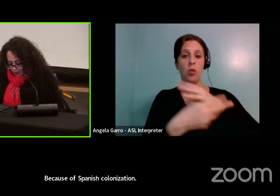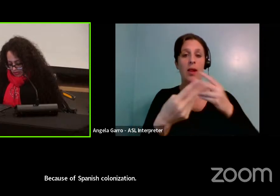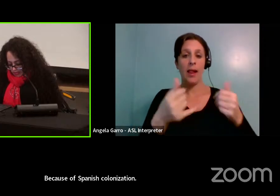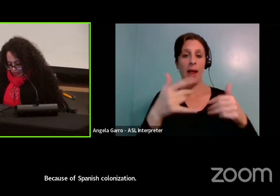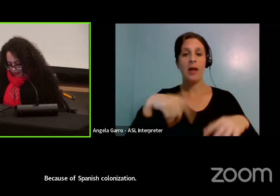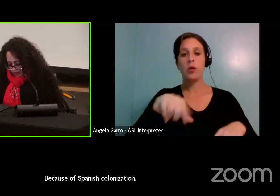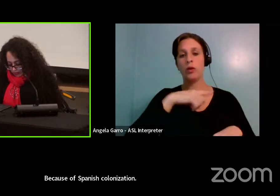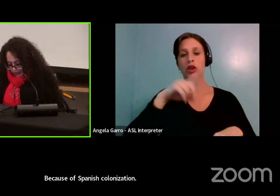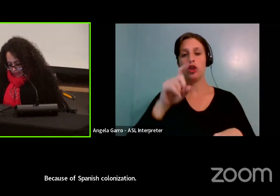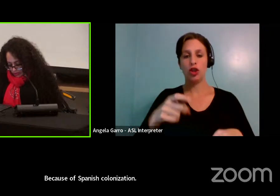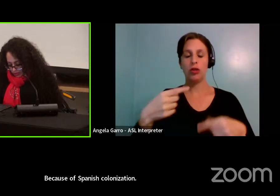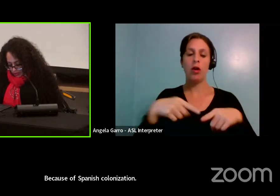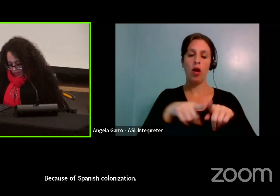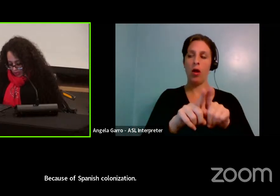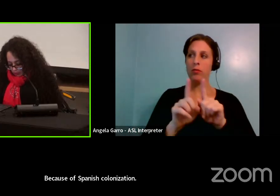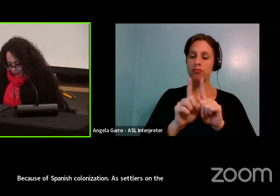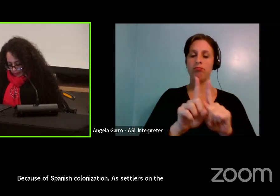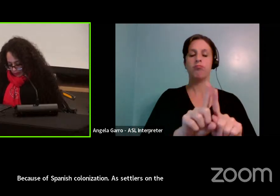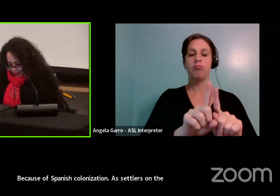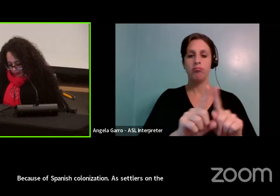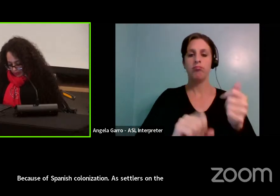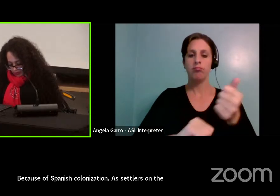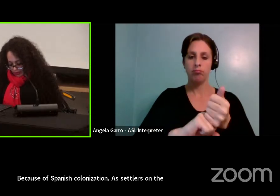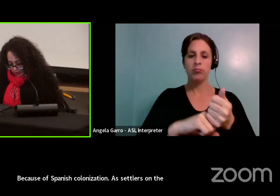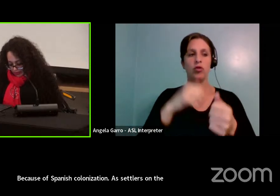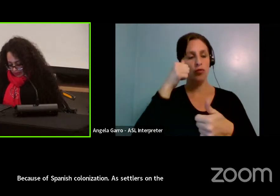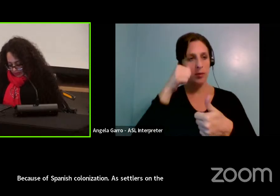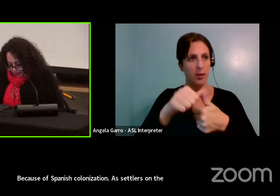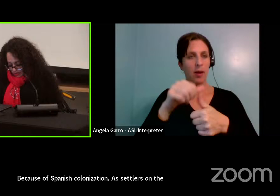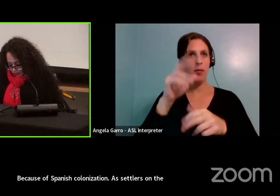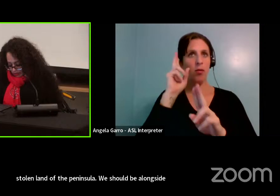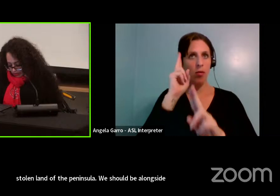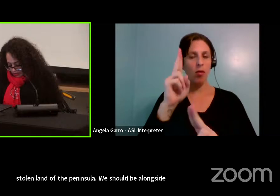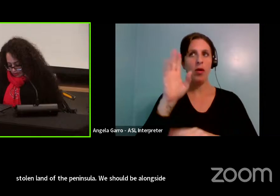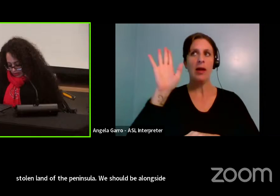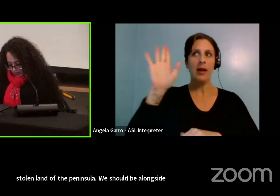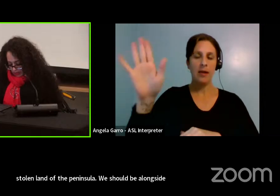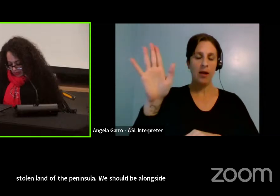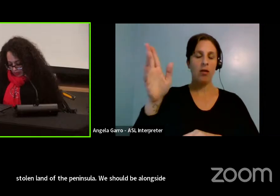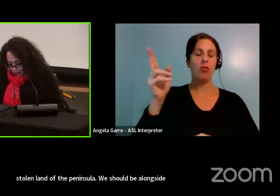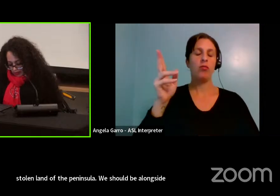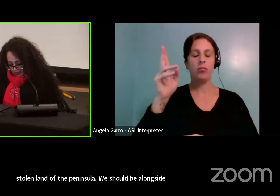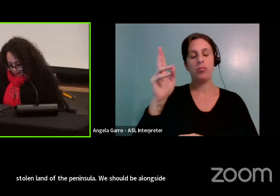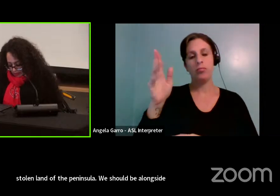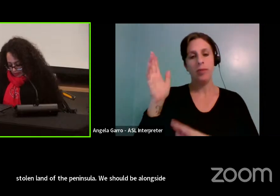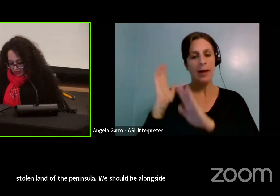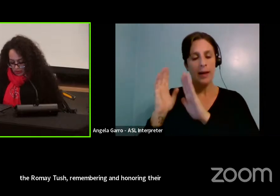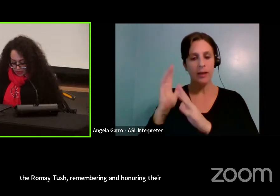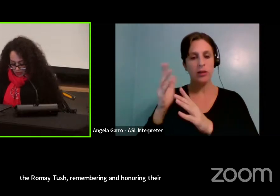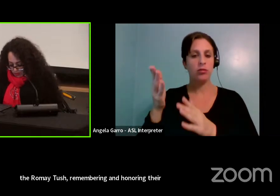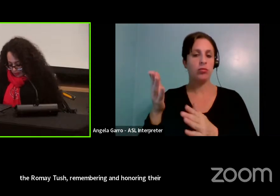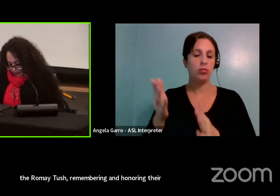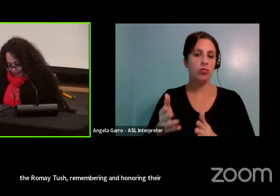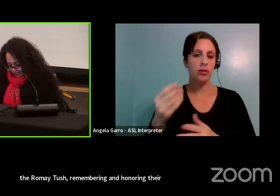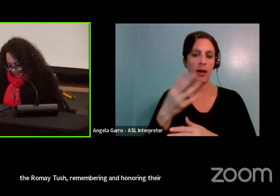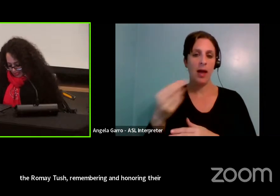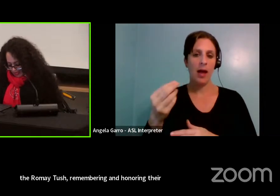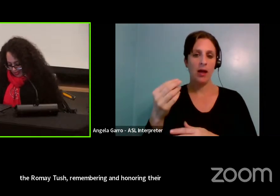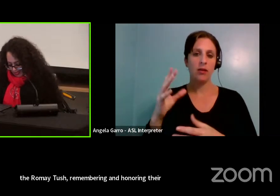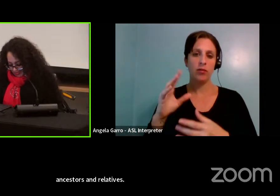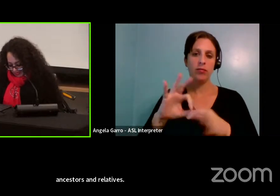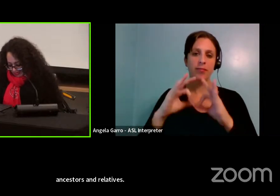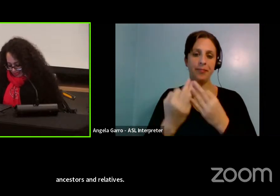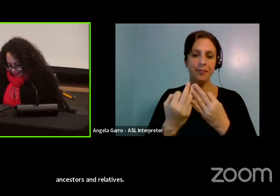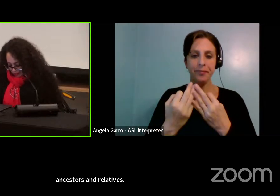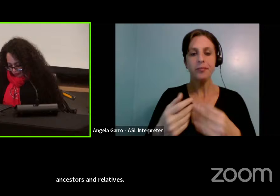be, alongside the Ramaytush, remembering and honoring their ancestors and relatives. We in the